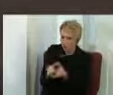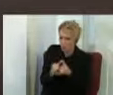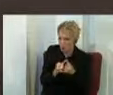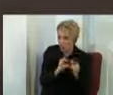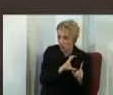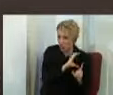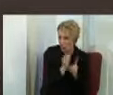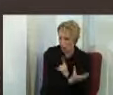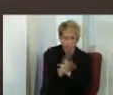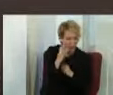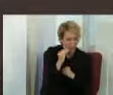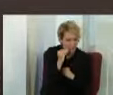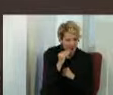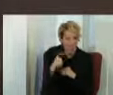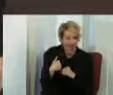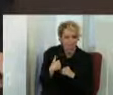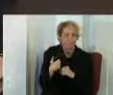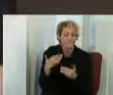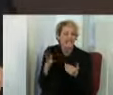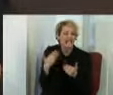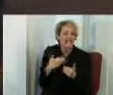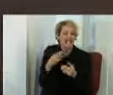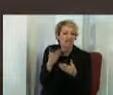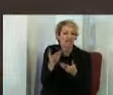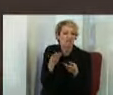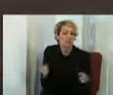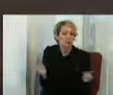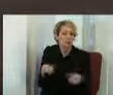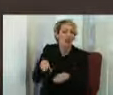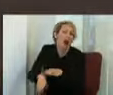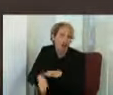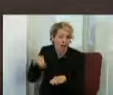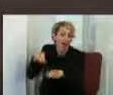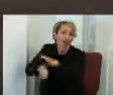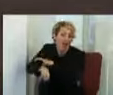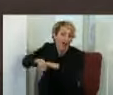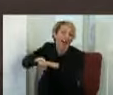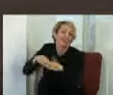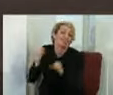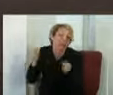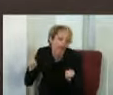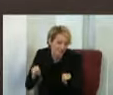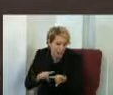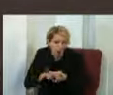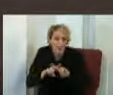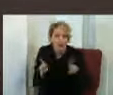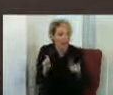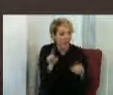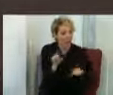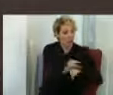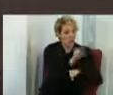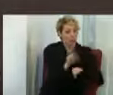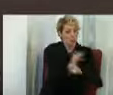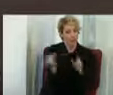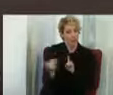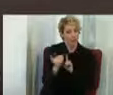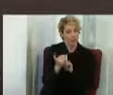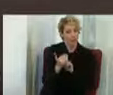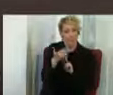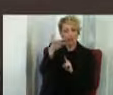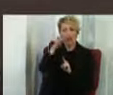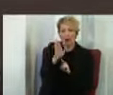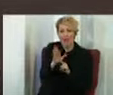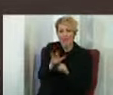been experiencing, and that is what we have come to understand. But the scripture today reminds us that this is God